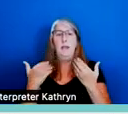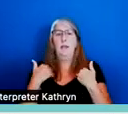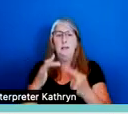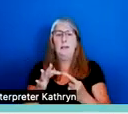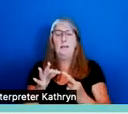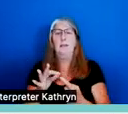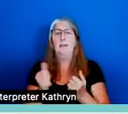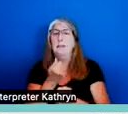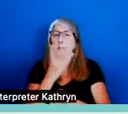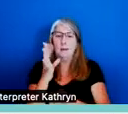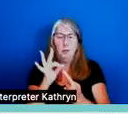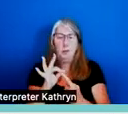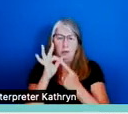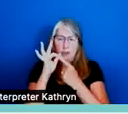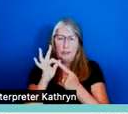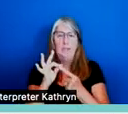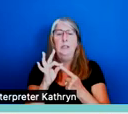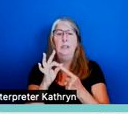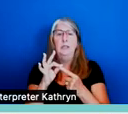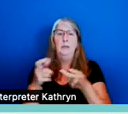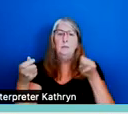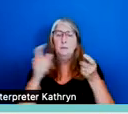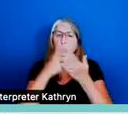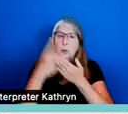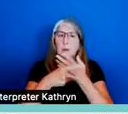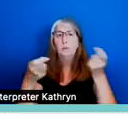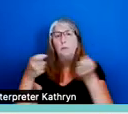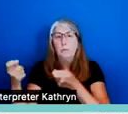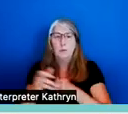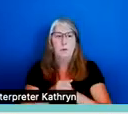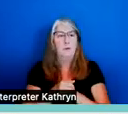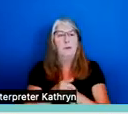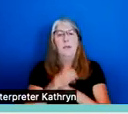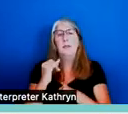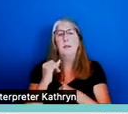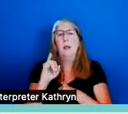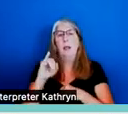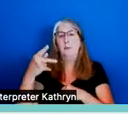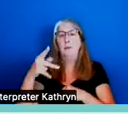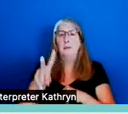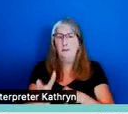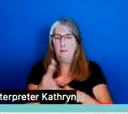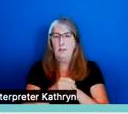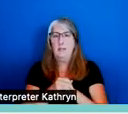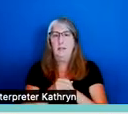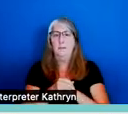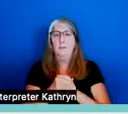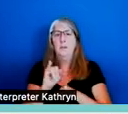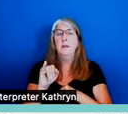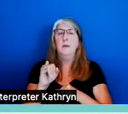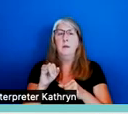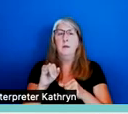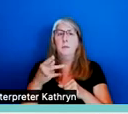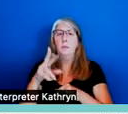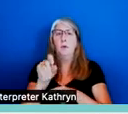including the Domestic Violence Awareness Project and Prevent IPV. Joining NRCDV in 2015,